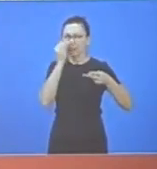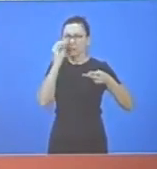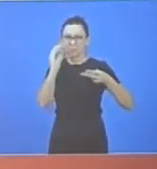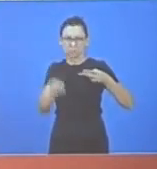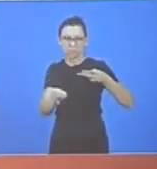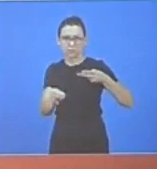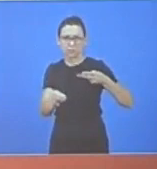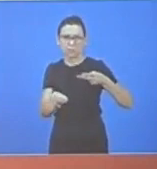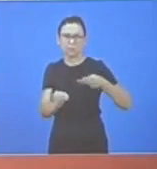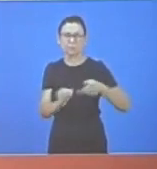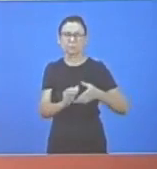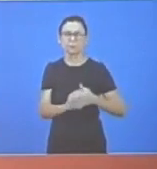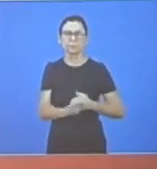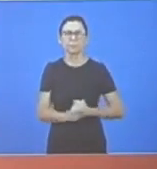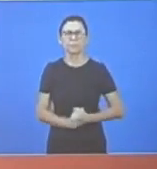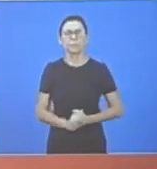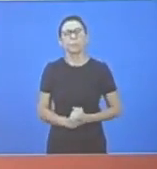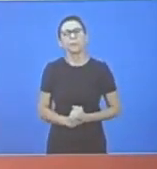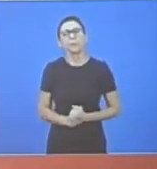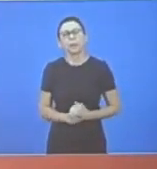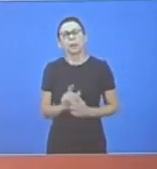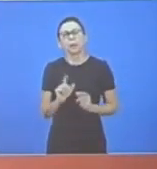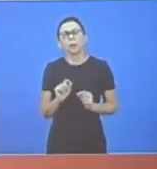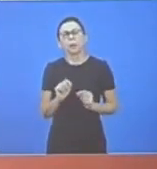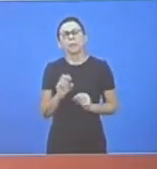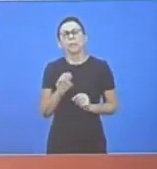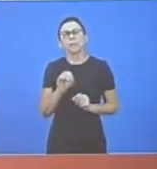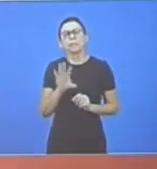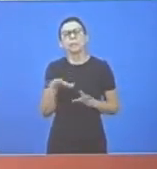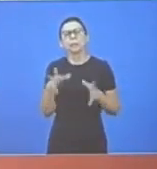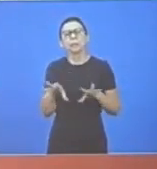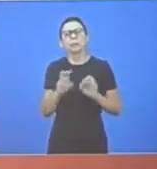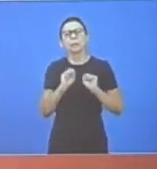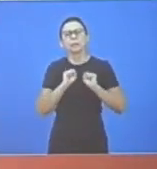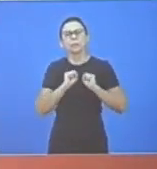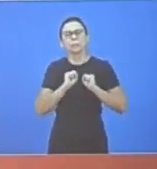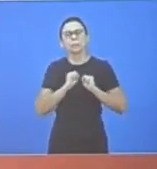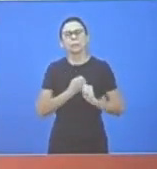if you wanted to know what is there for your life,